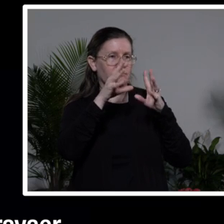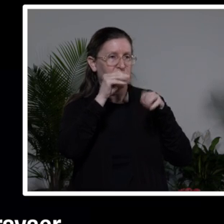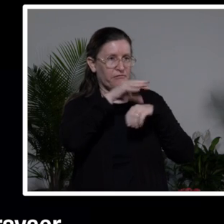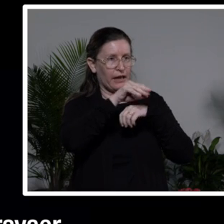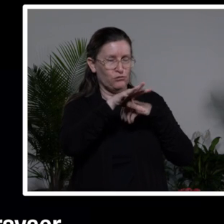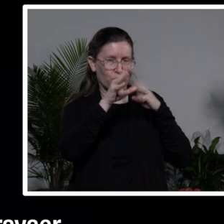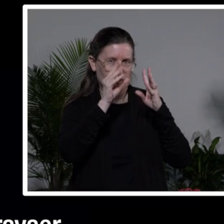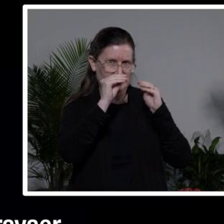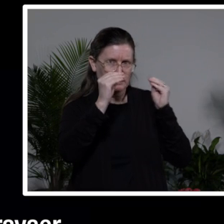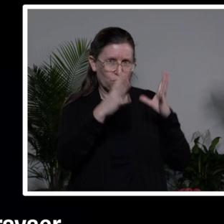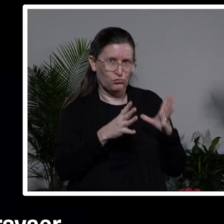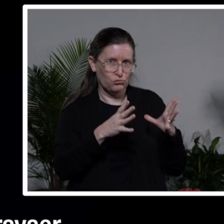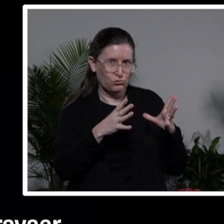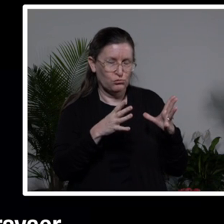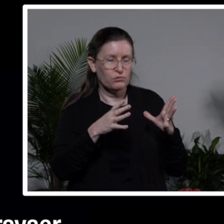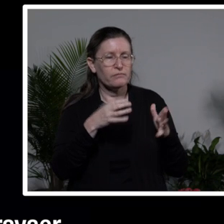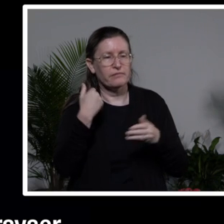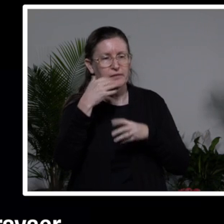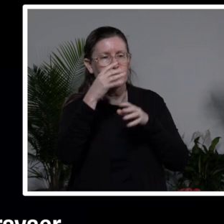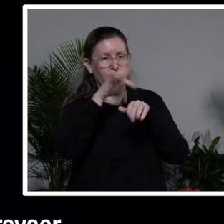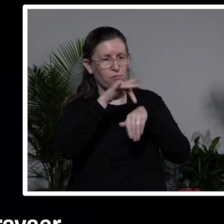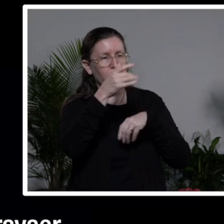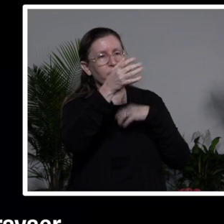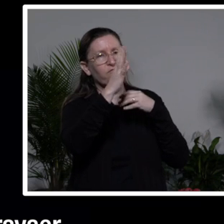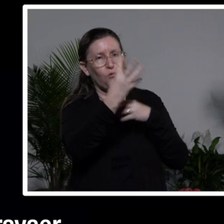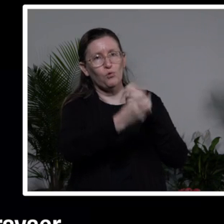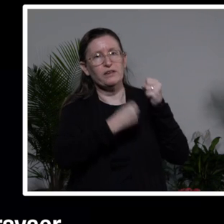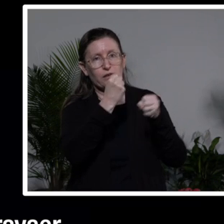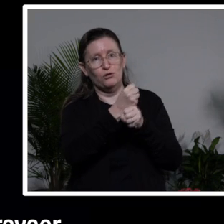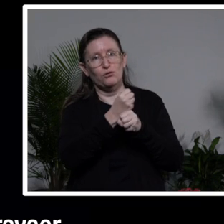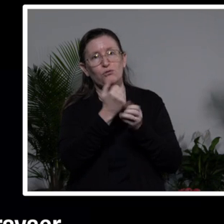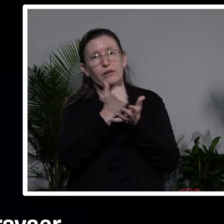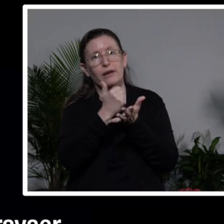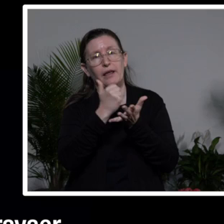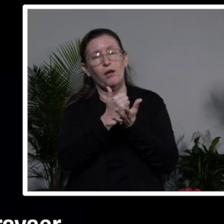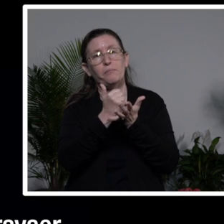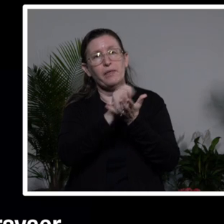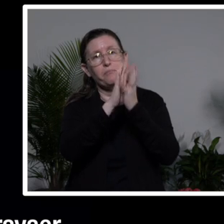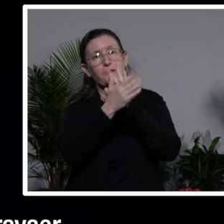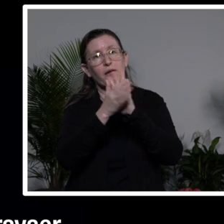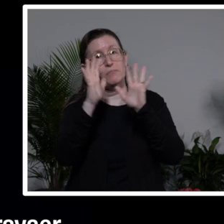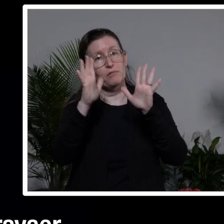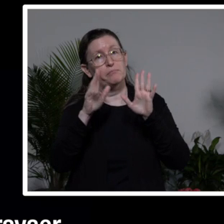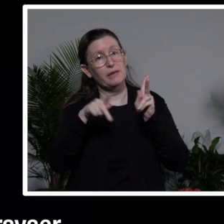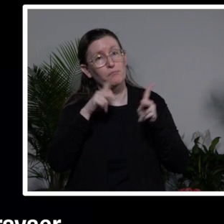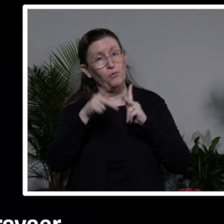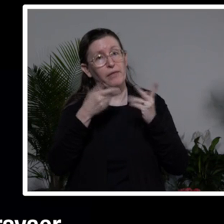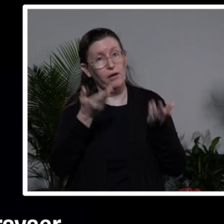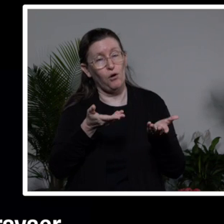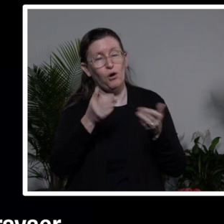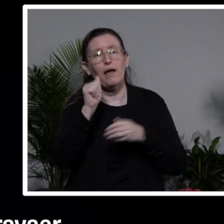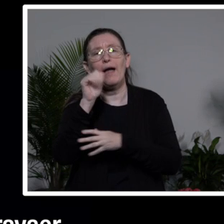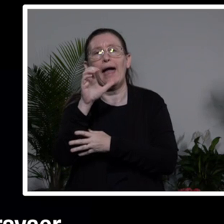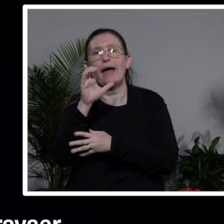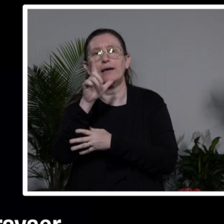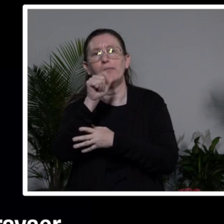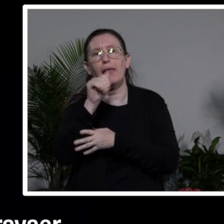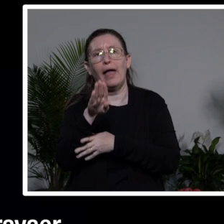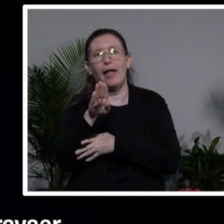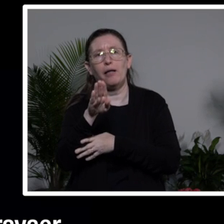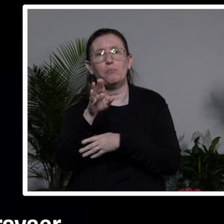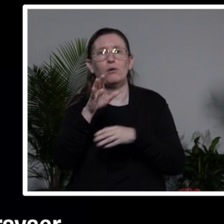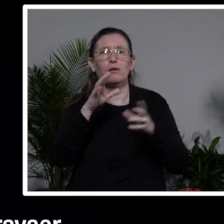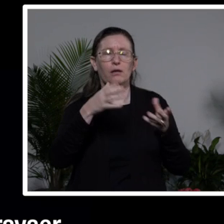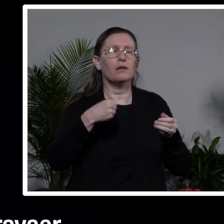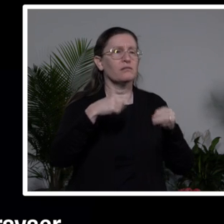seniors monitoring their academic progress and helping them become the wonderful people they are today. Many ACLAP sessions were spent in